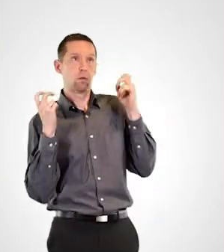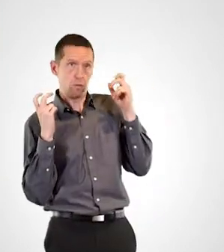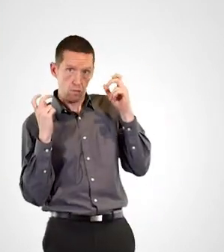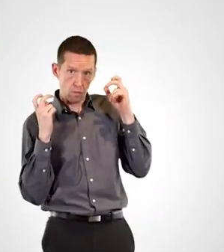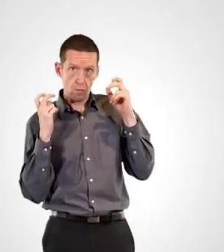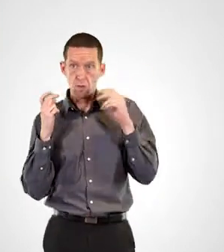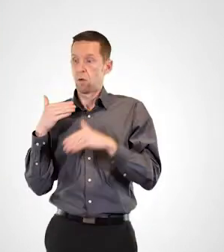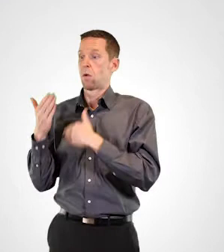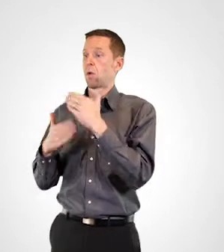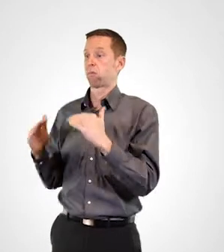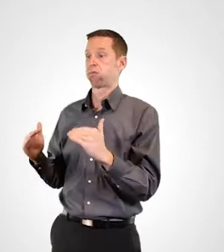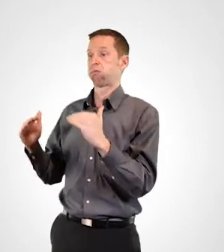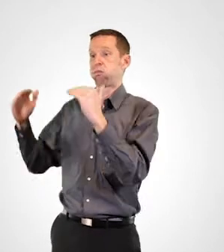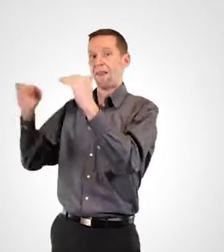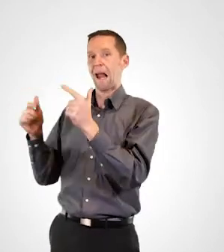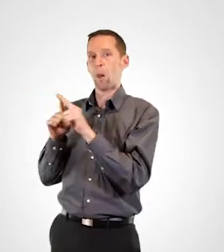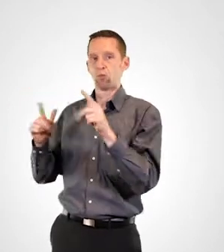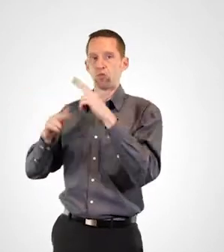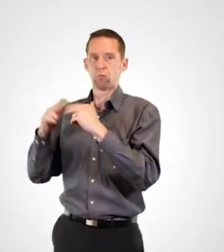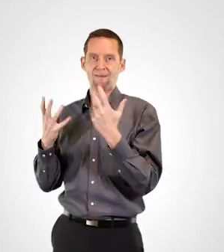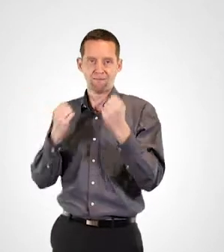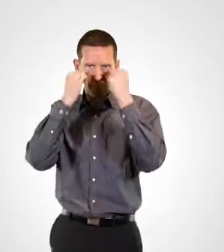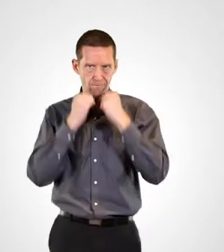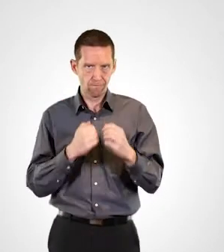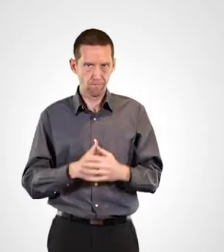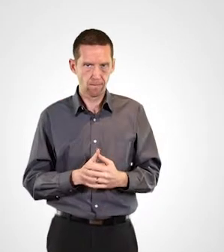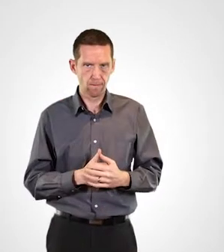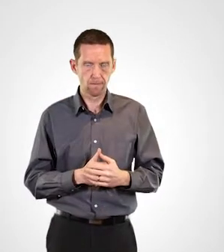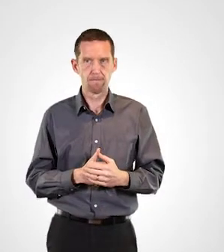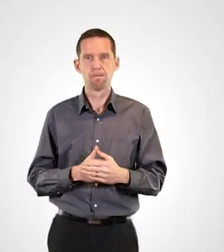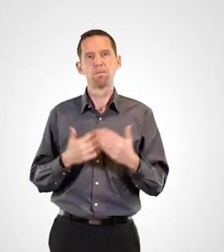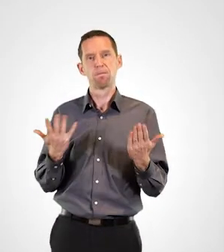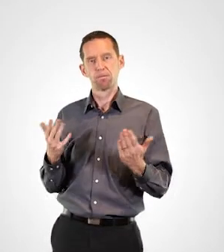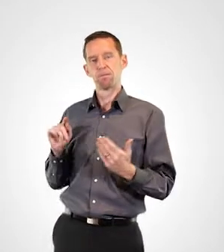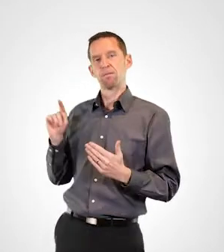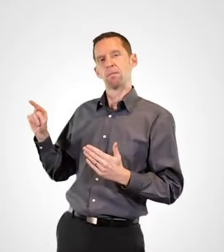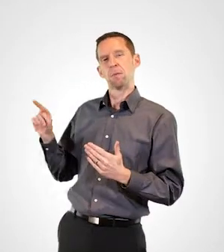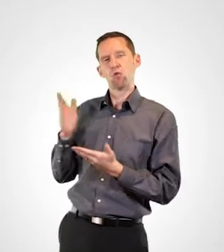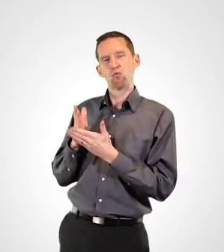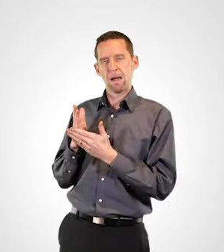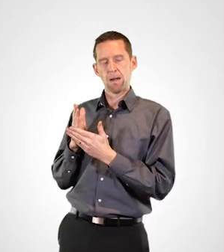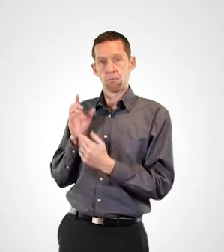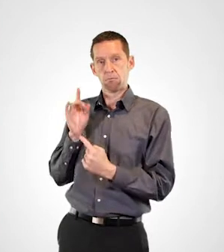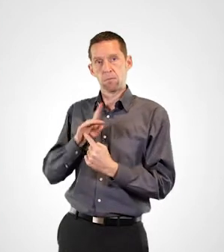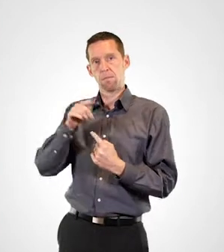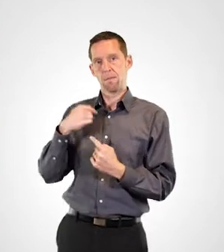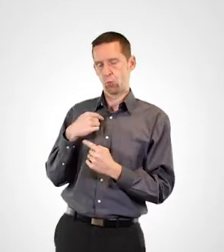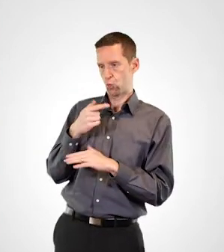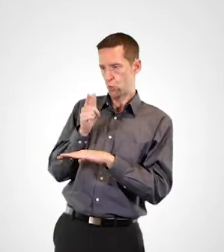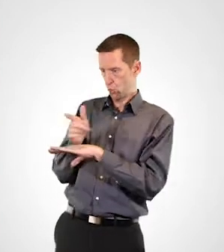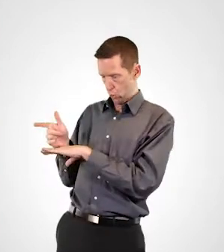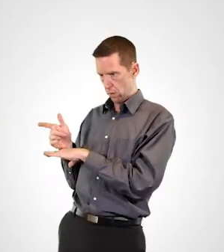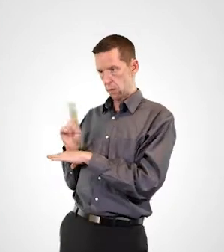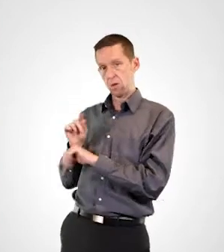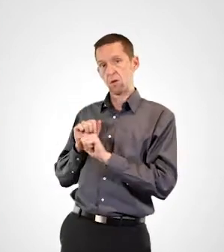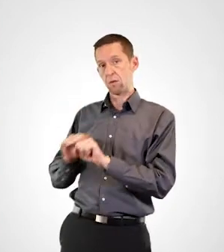heard was related to their language abilities. So it really highlighted, I think, for us the value of collecting that kind of